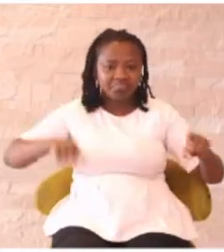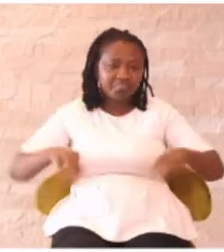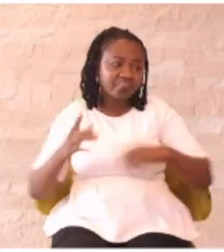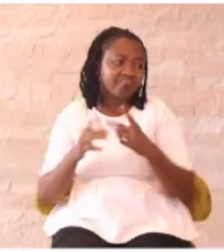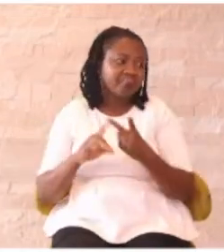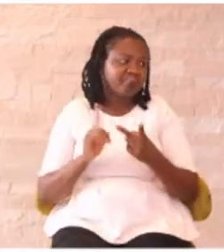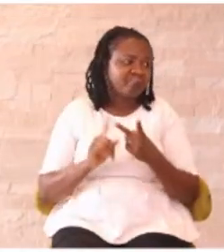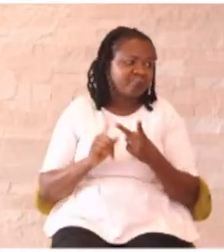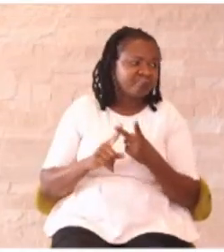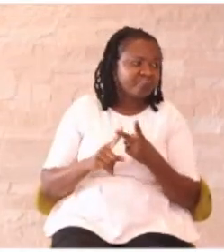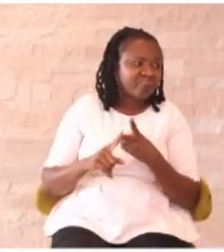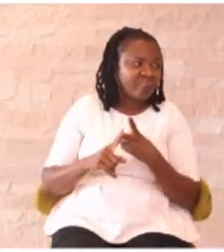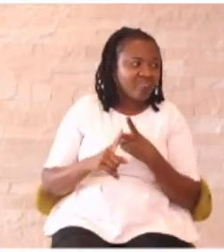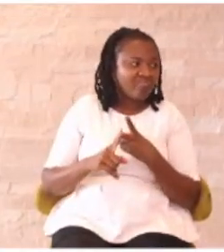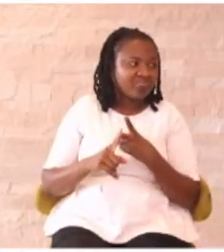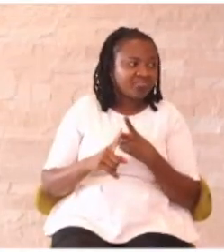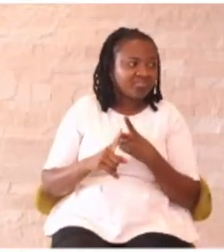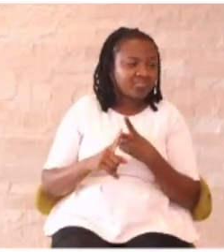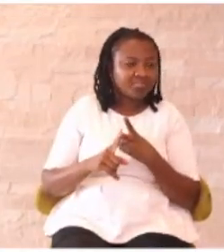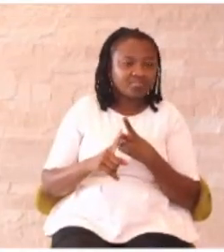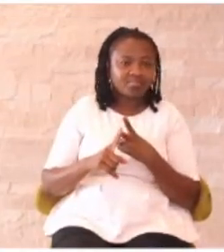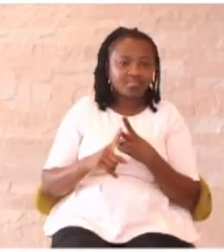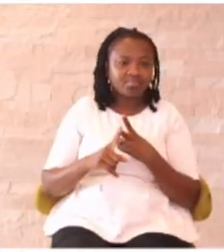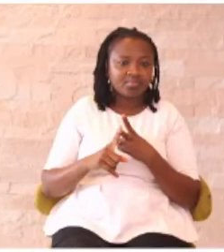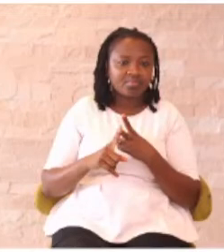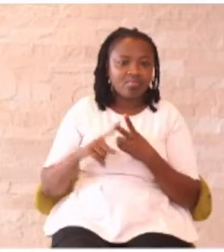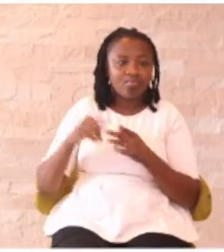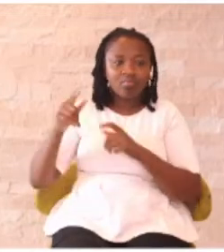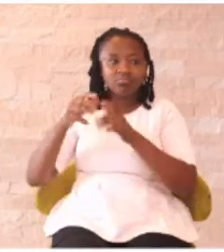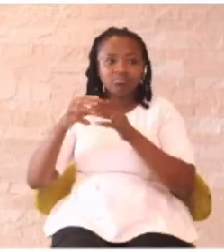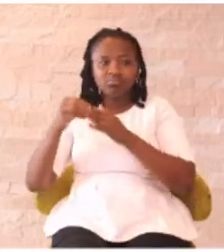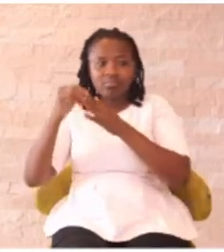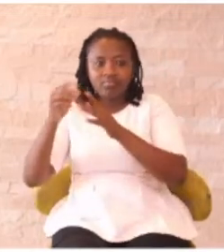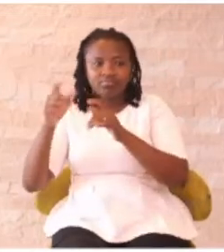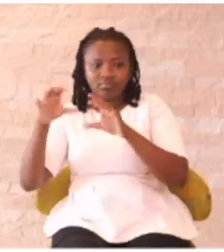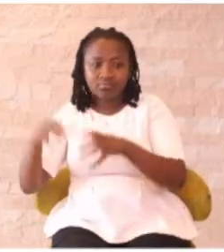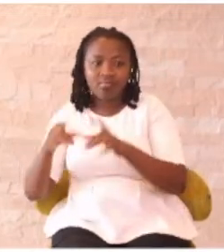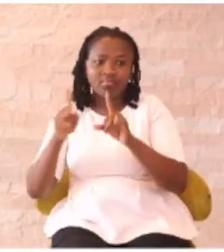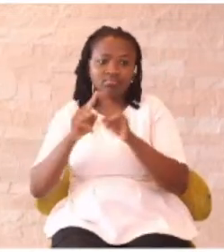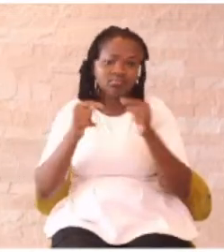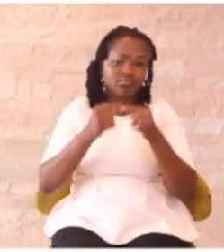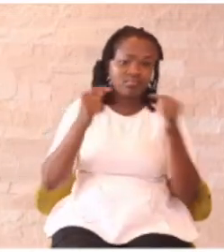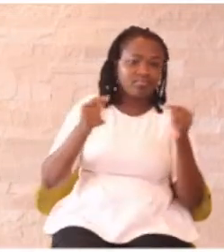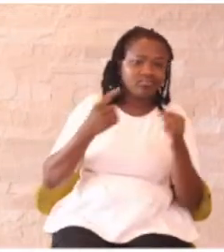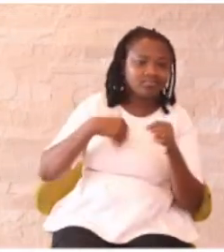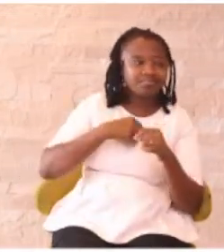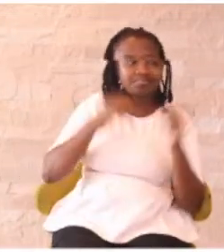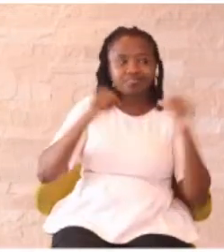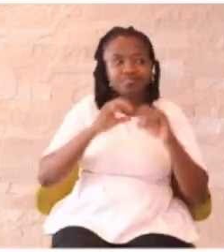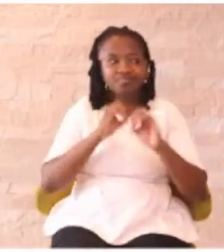So because of the political differences between the ruling party and opposition, and us not agreeing on who won and who